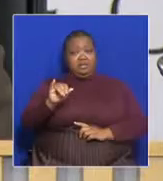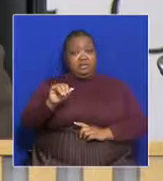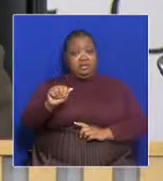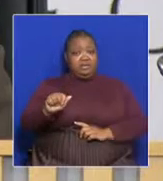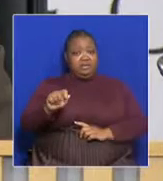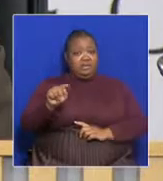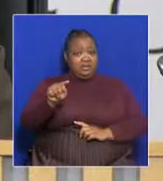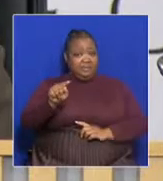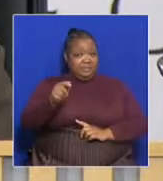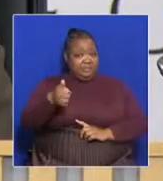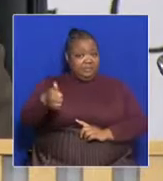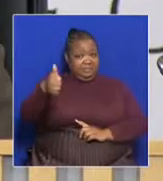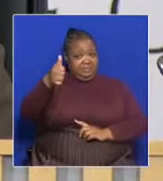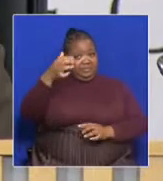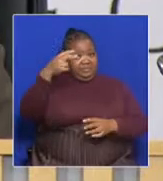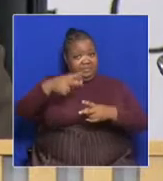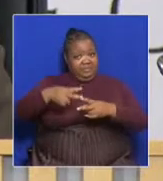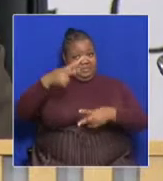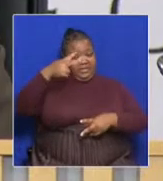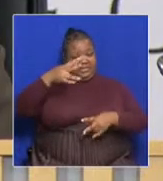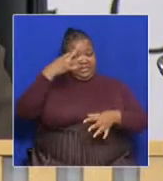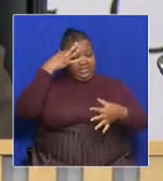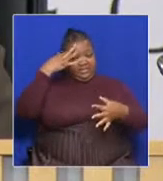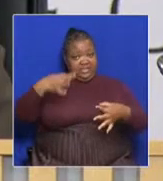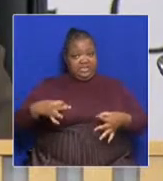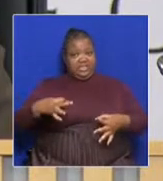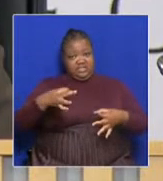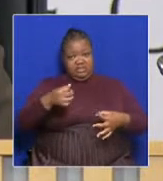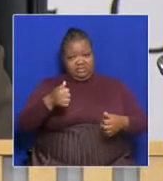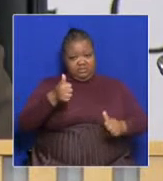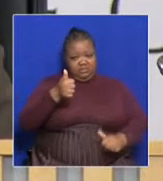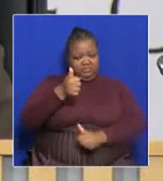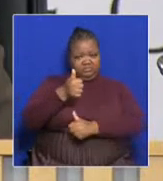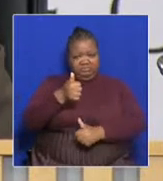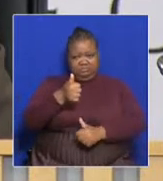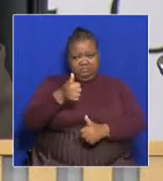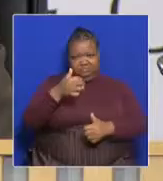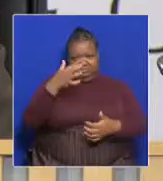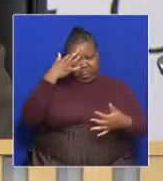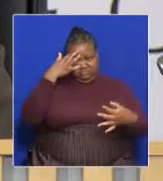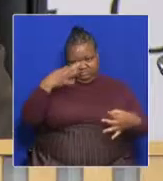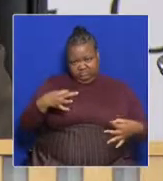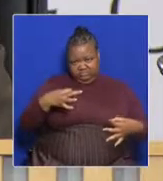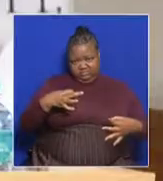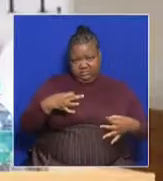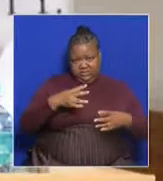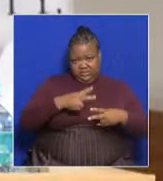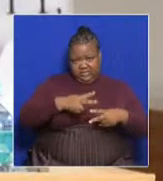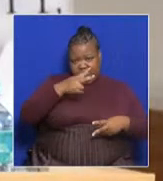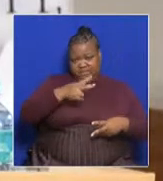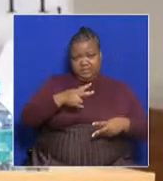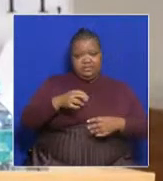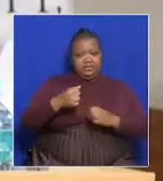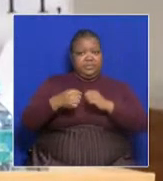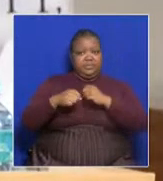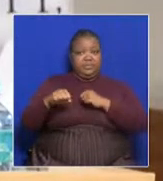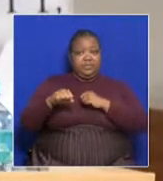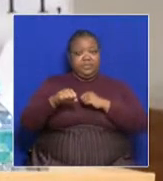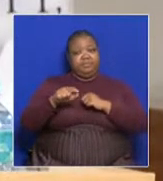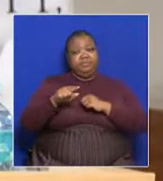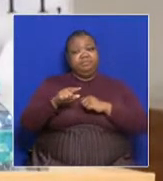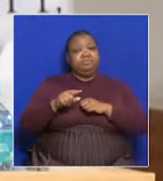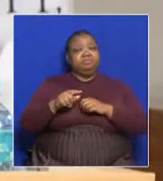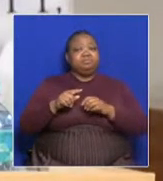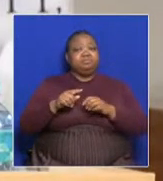final decision from a subordinate. I disagree with that. And you maintain that it was a direct